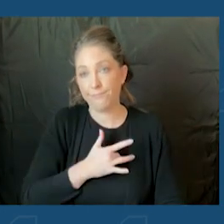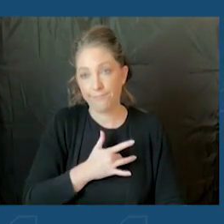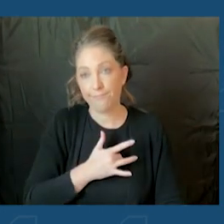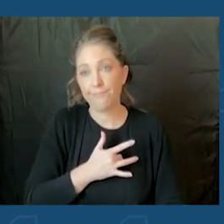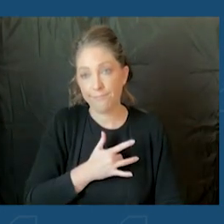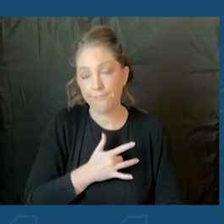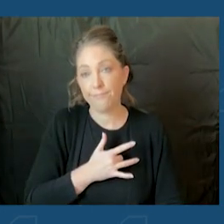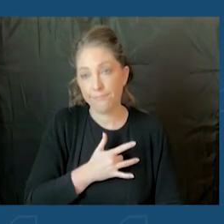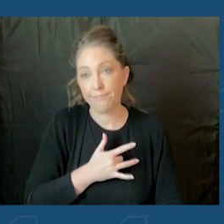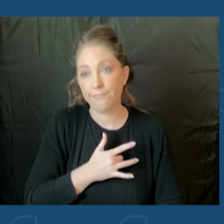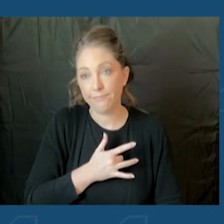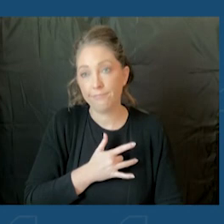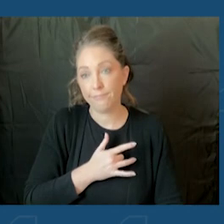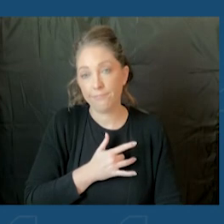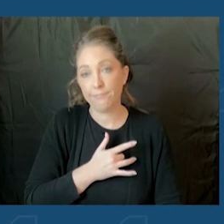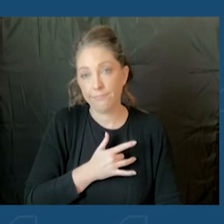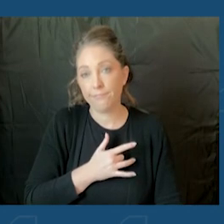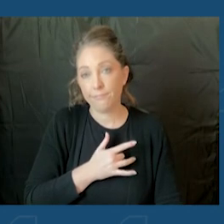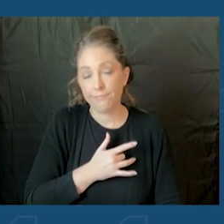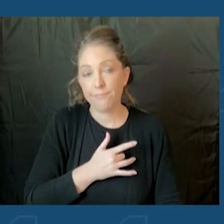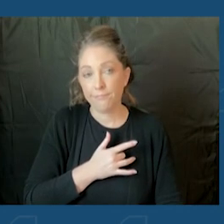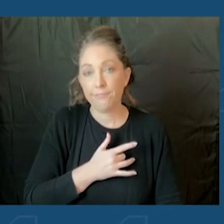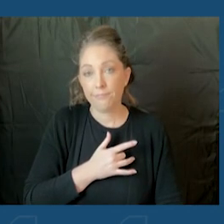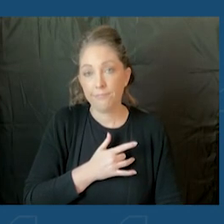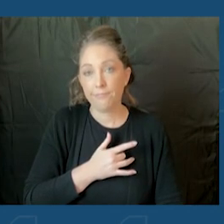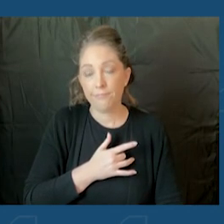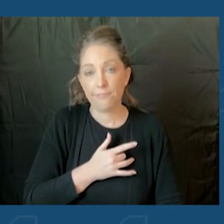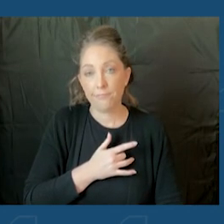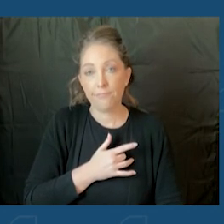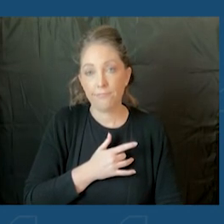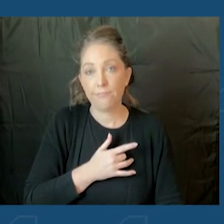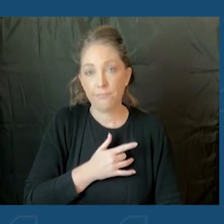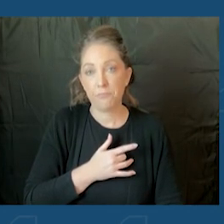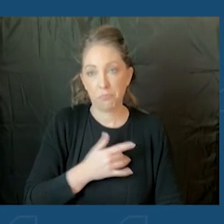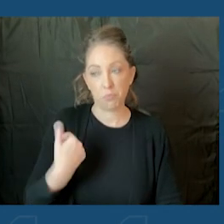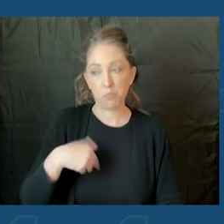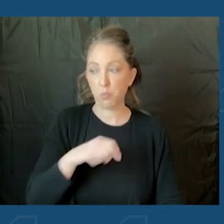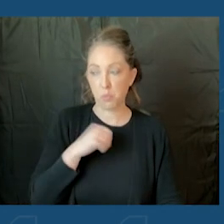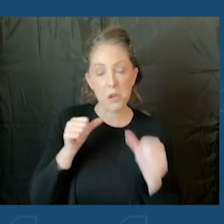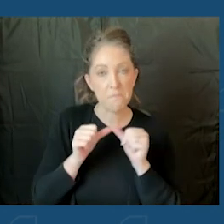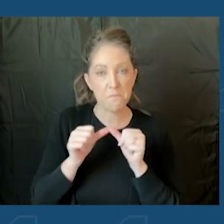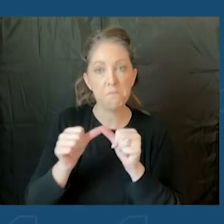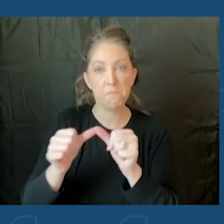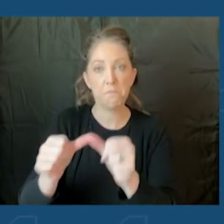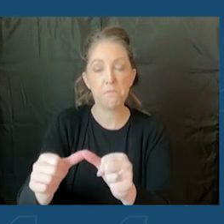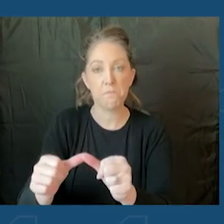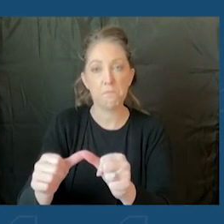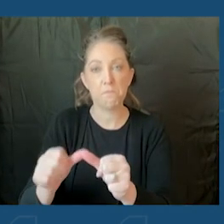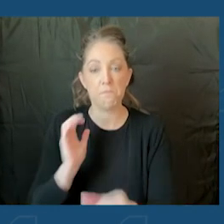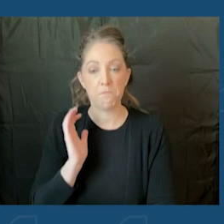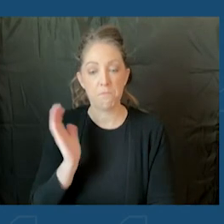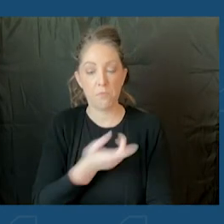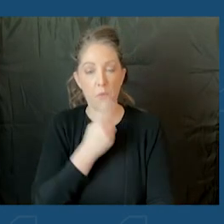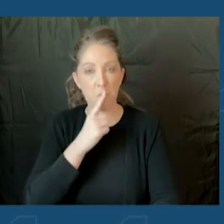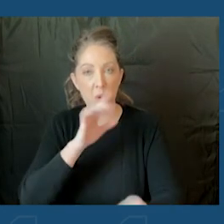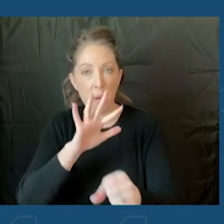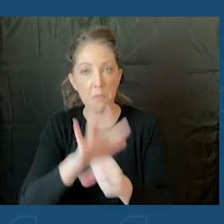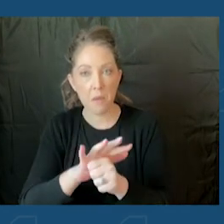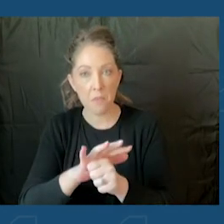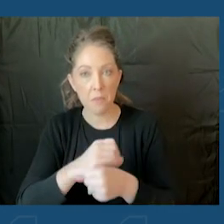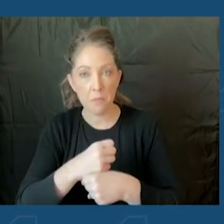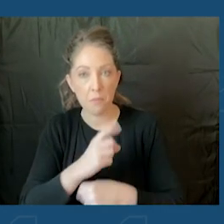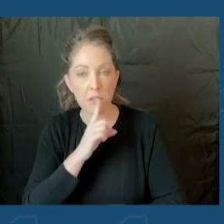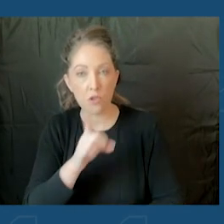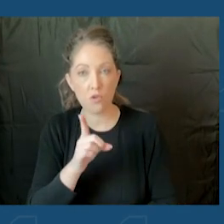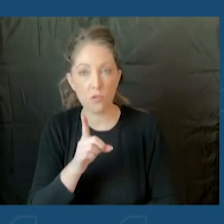us. But we are undeterred then. We are undeterred in our commitment to make sure that we call it